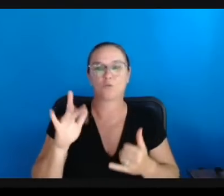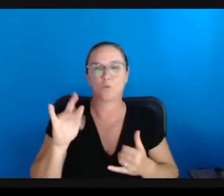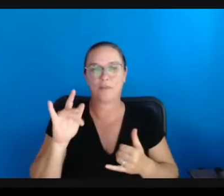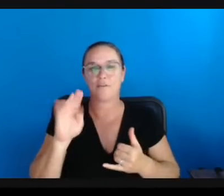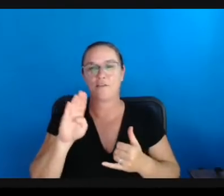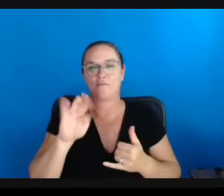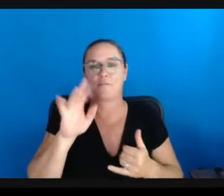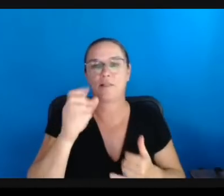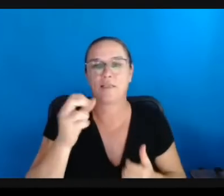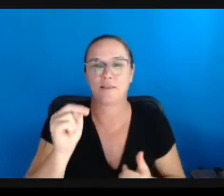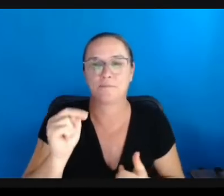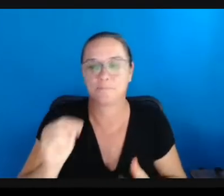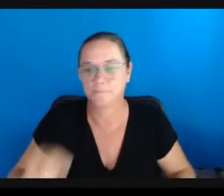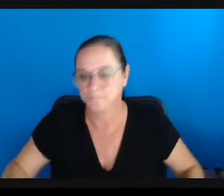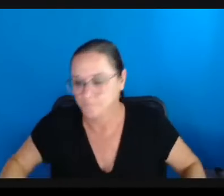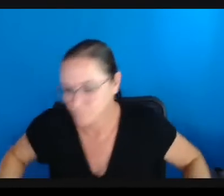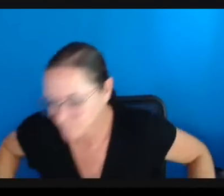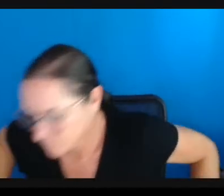at some point and report.